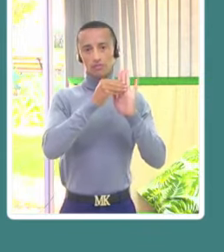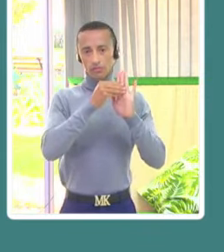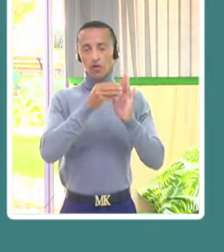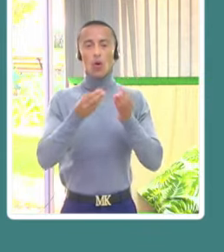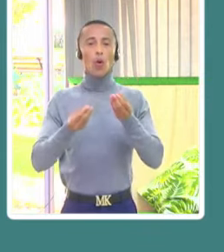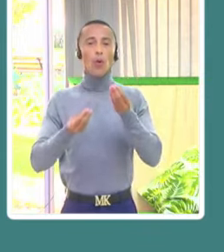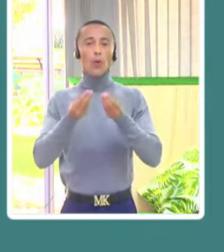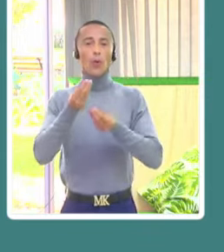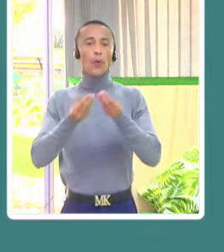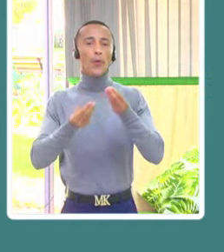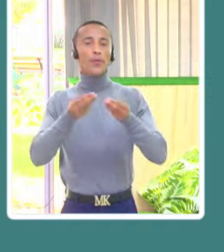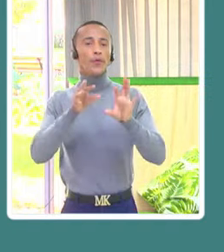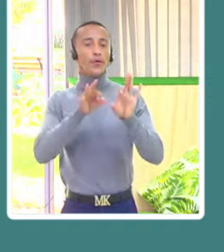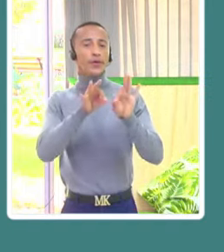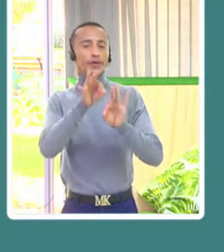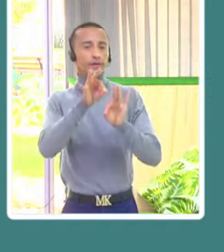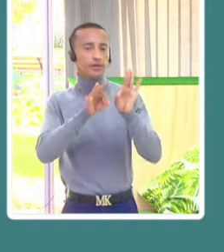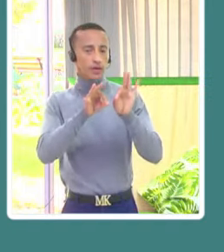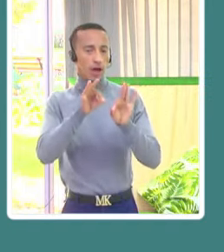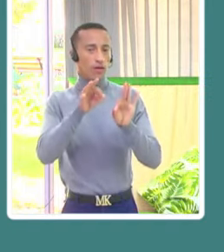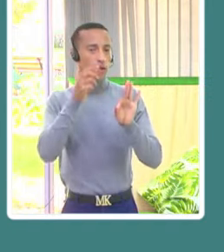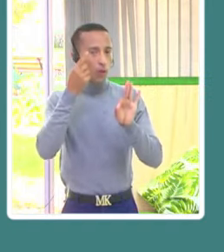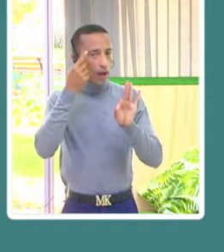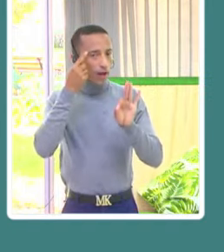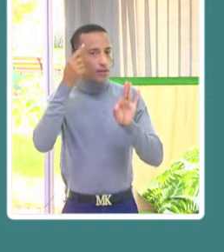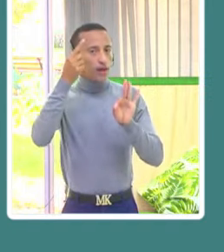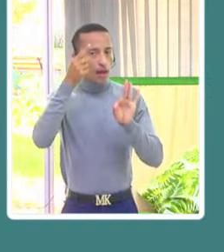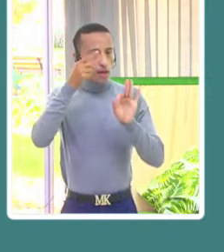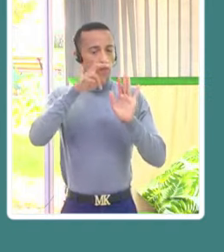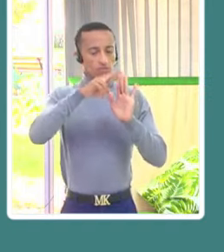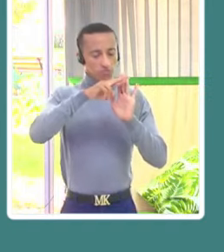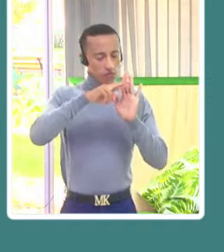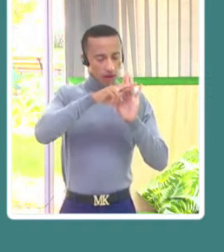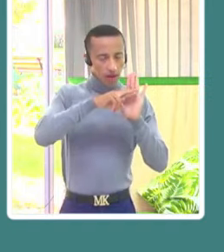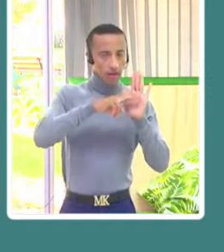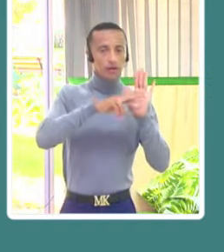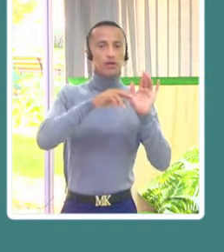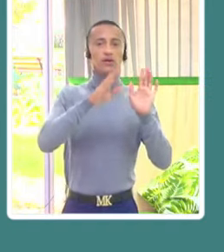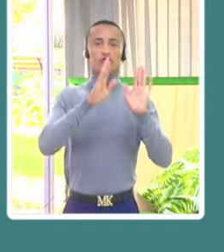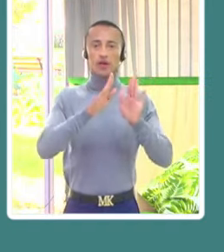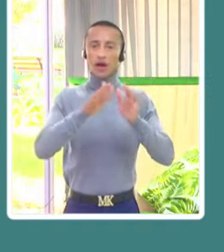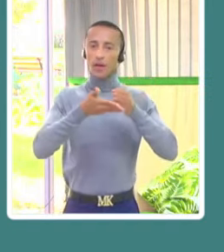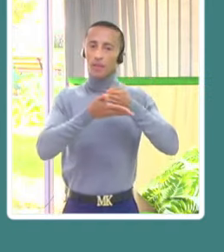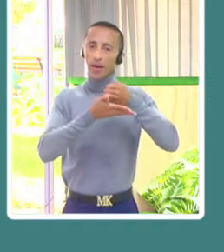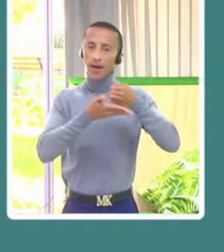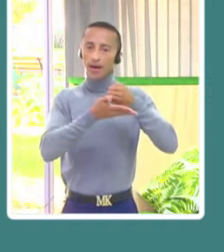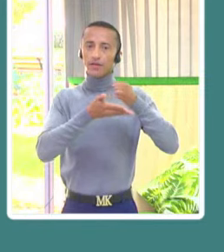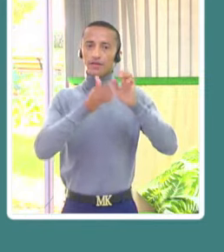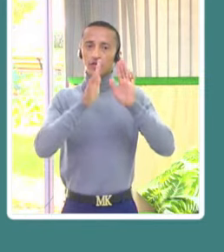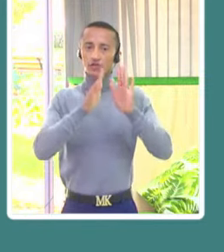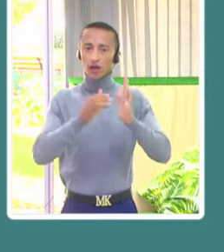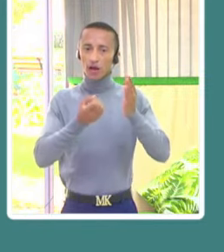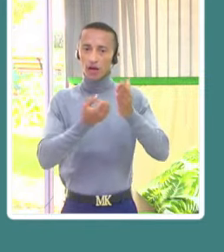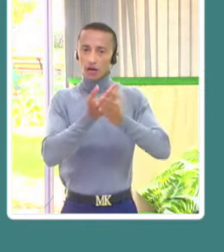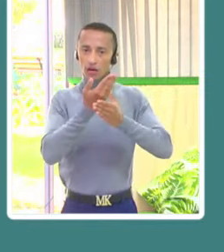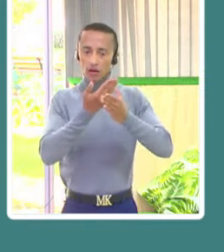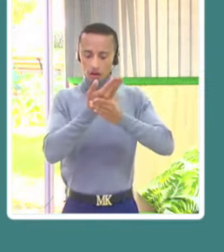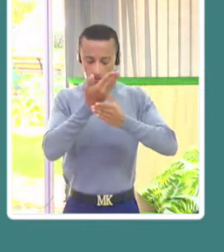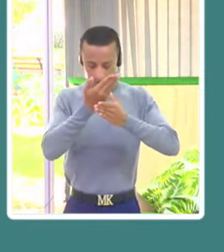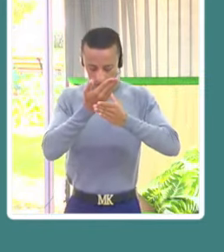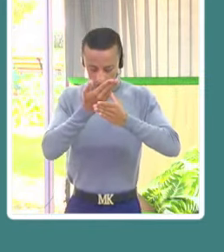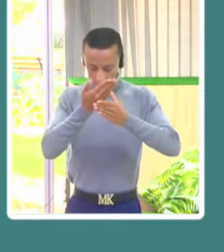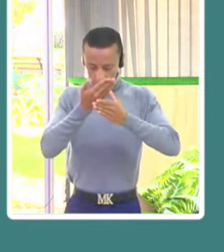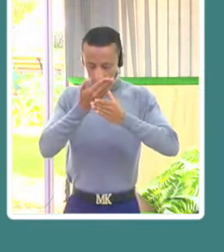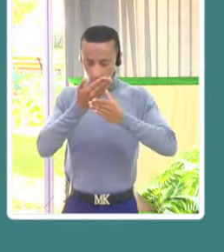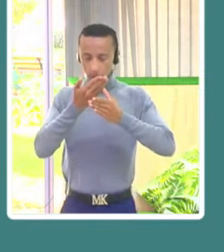Our philosophy, and now we have kind of made it into a slogan, is don't build small and try to